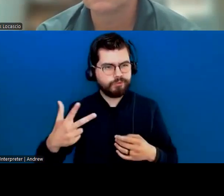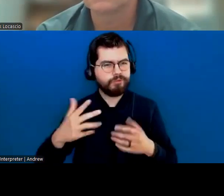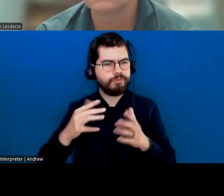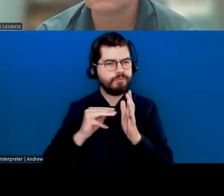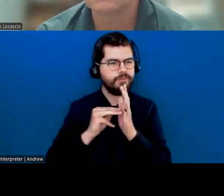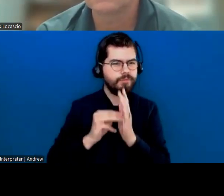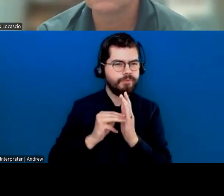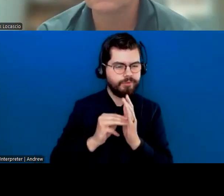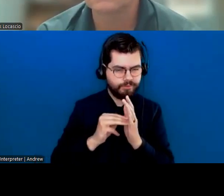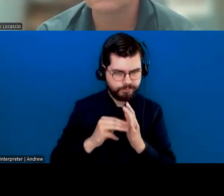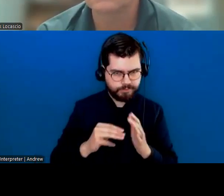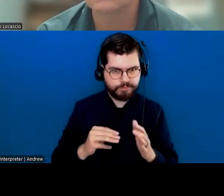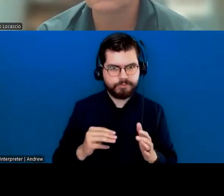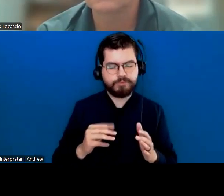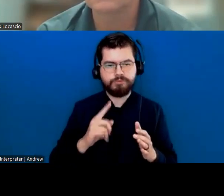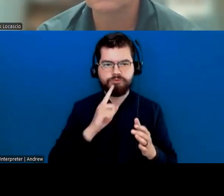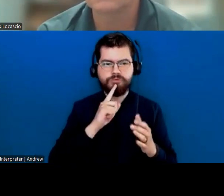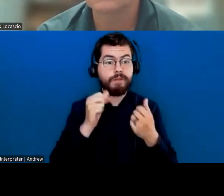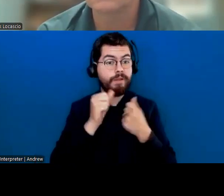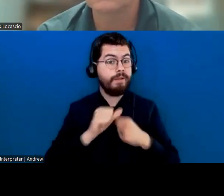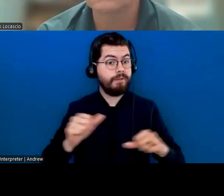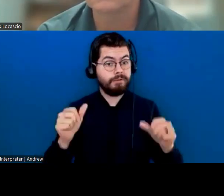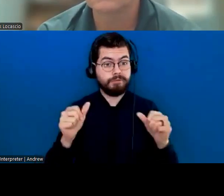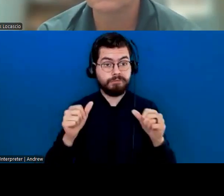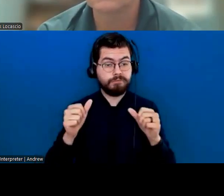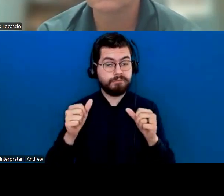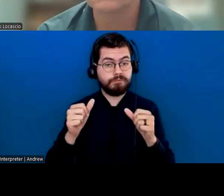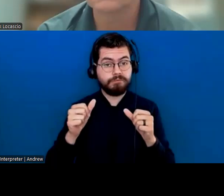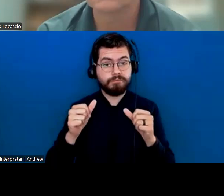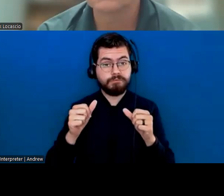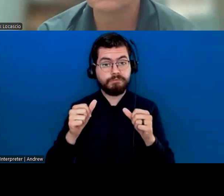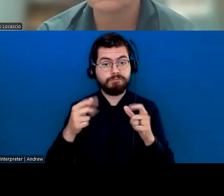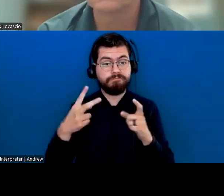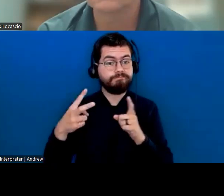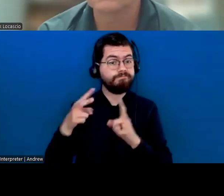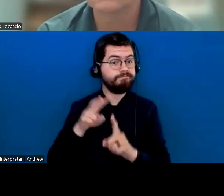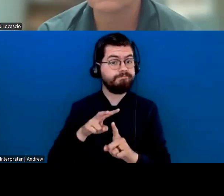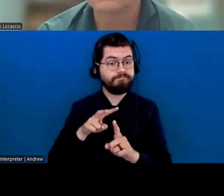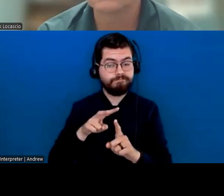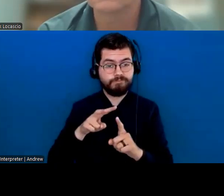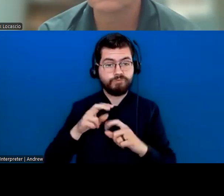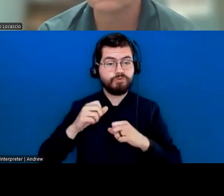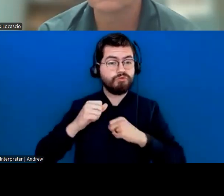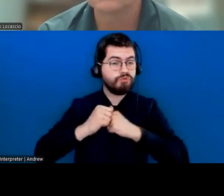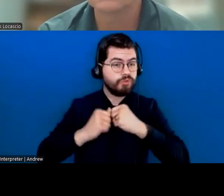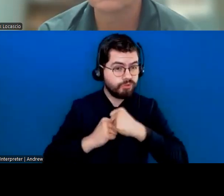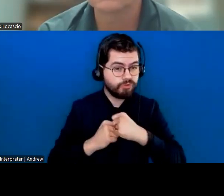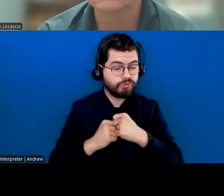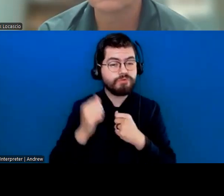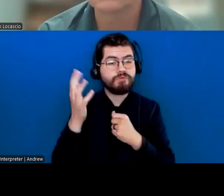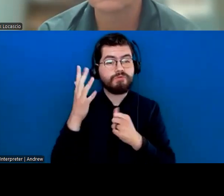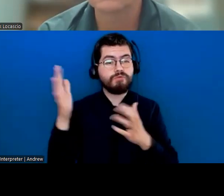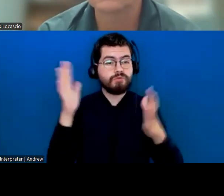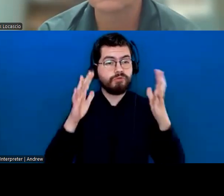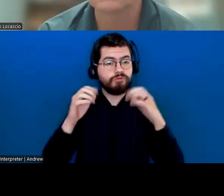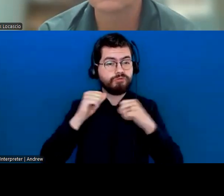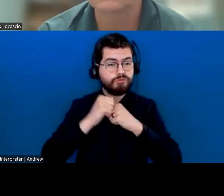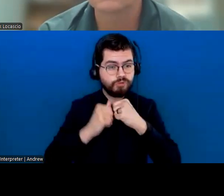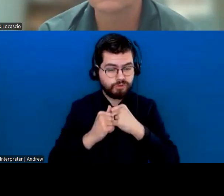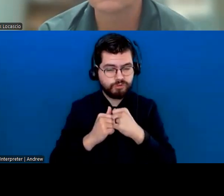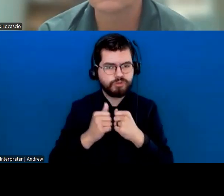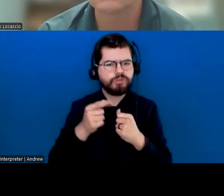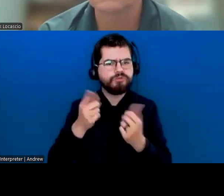aspect, including multiple structures and a highly diverse forest structure for small woodland owners and